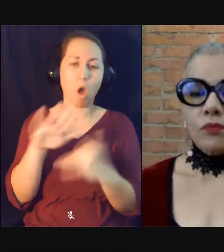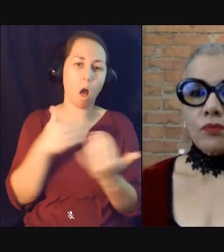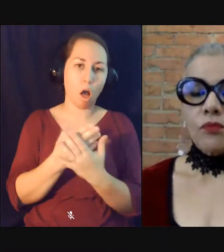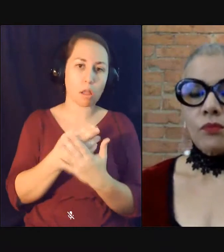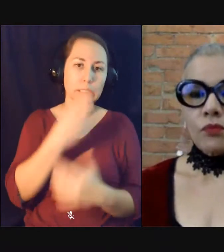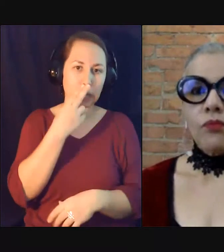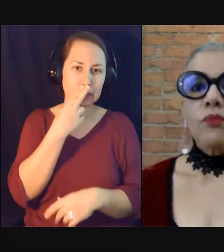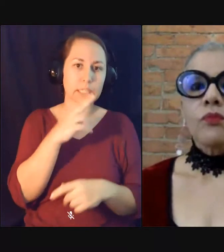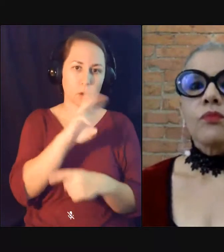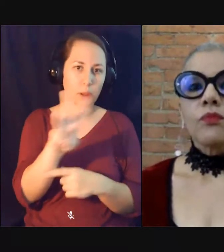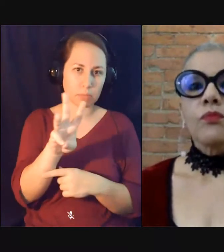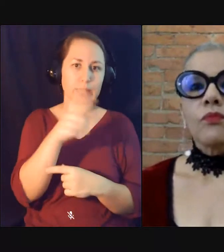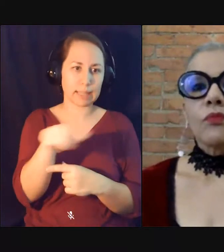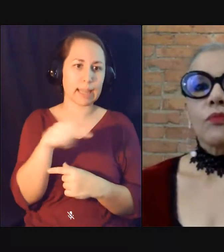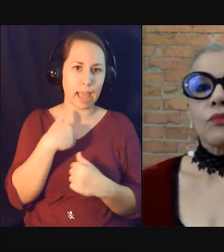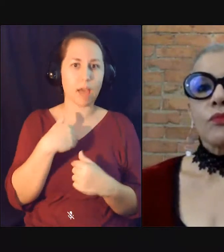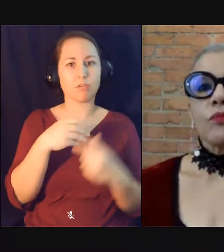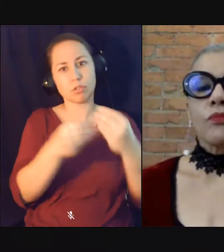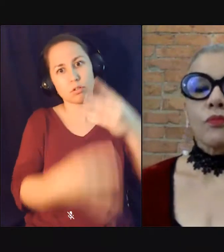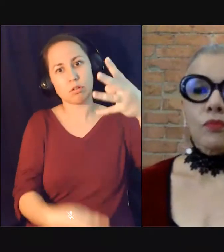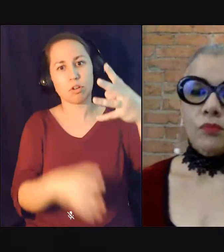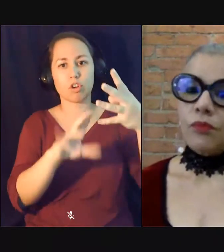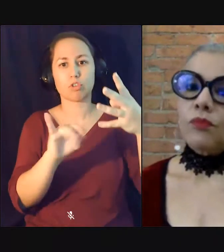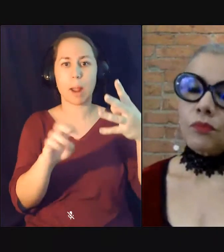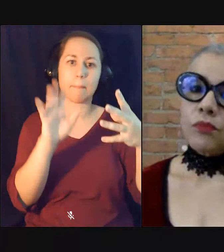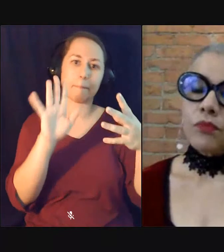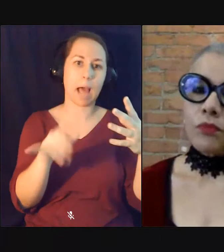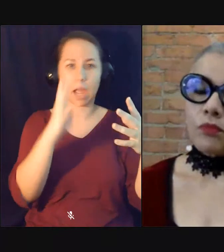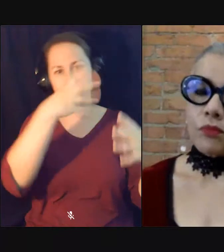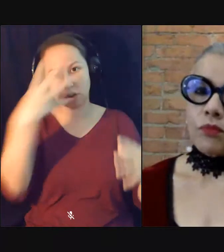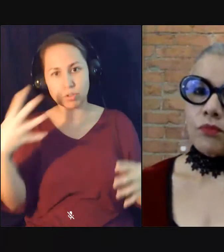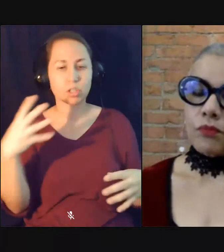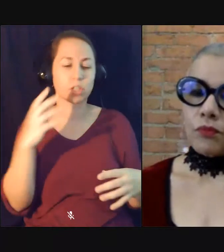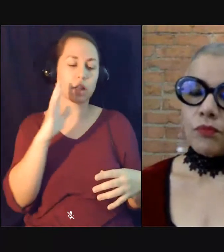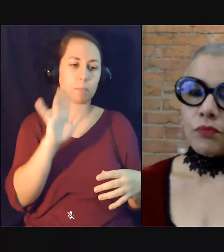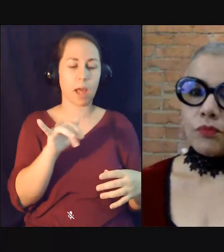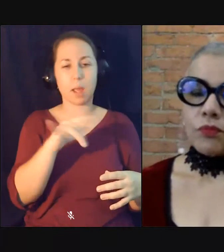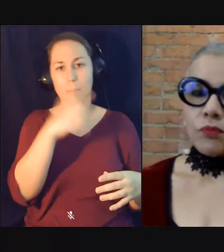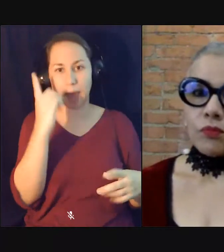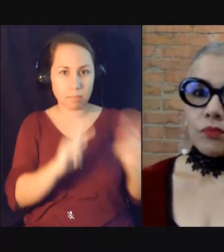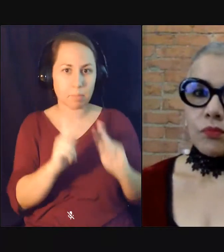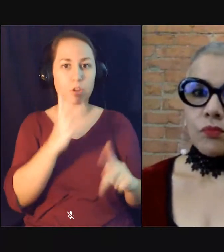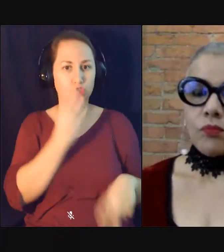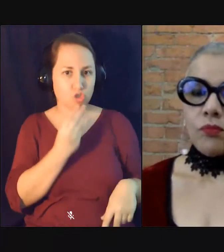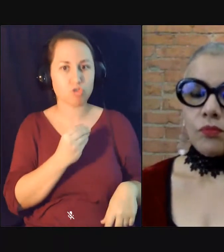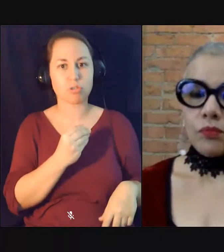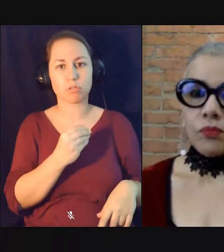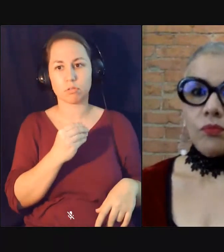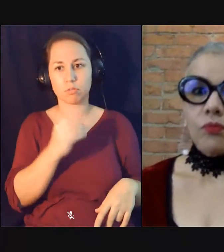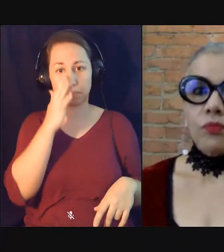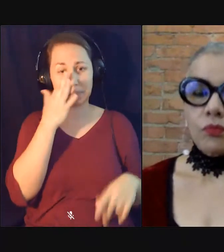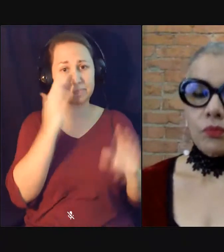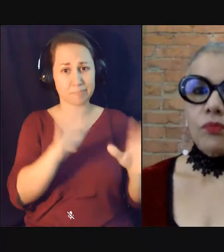visited had crimes by refugees, by people of color, by Jews, by Black people, like persistently as sort of part of their